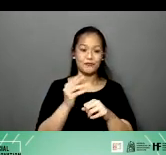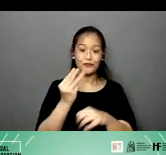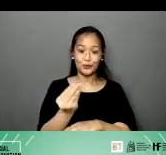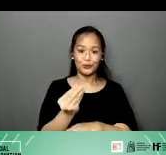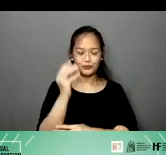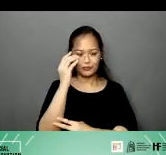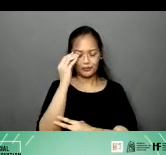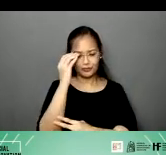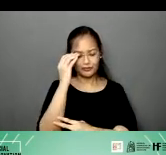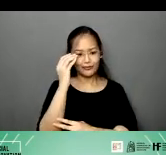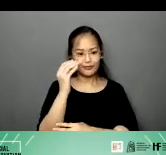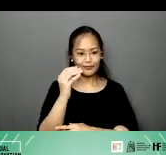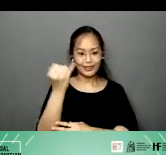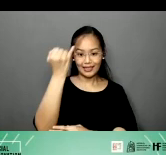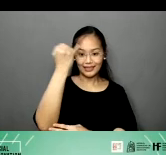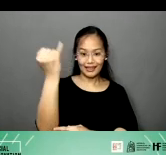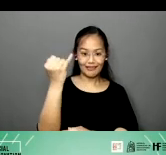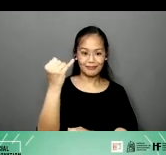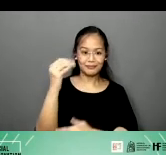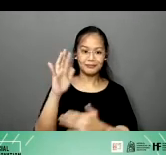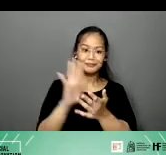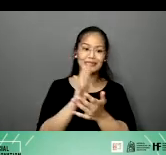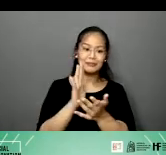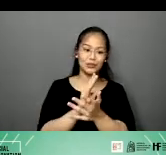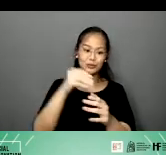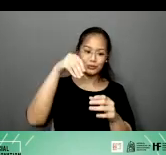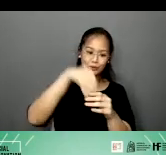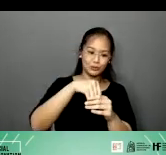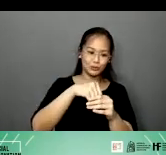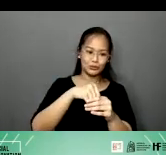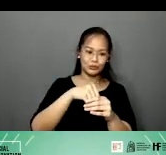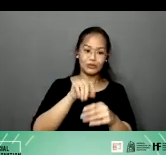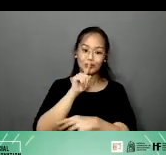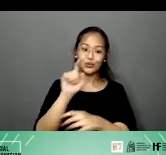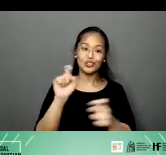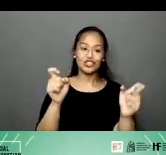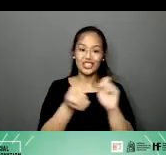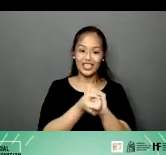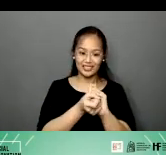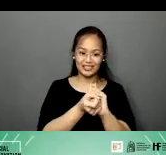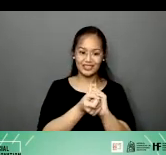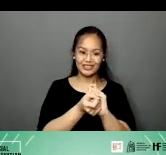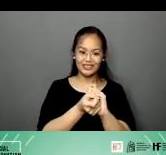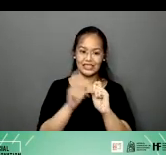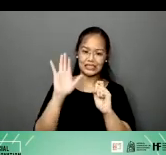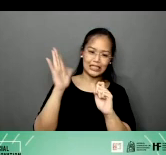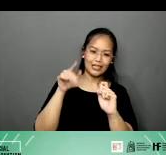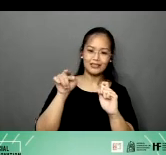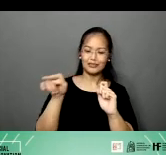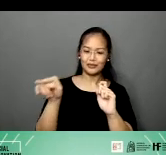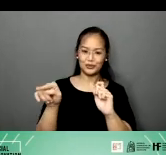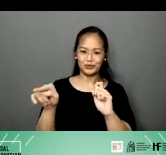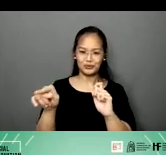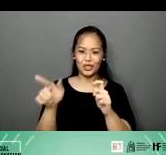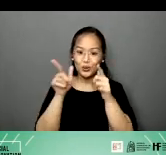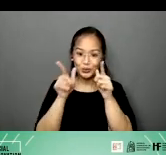a paper carrier bag. And they actually changed the graphic to look similar to a banana leaf. So it adds